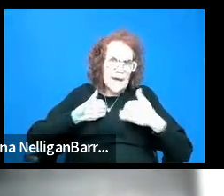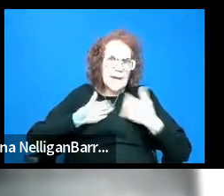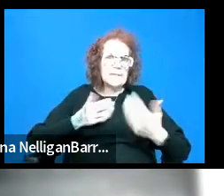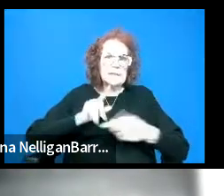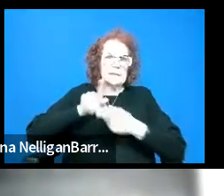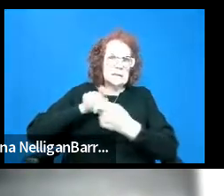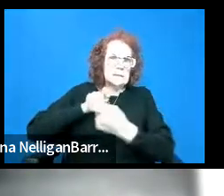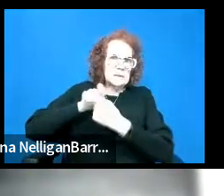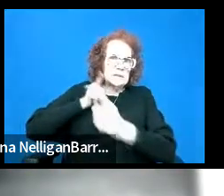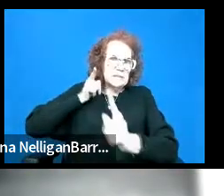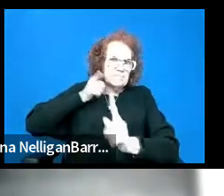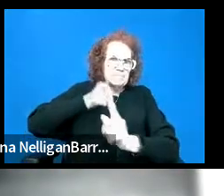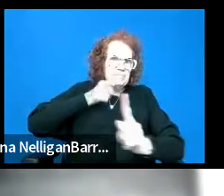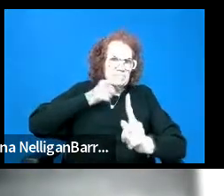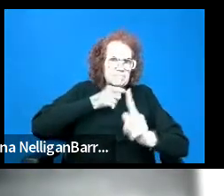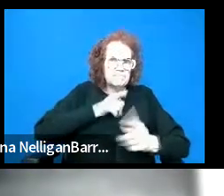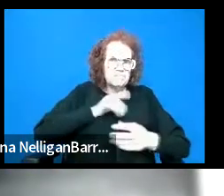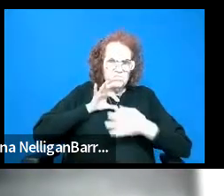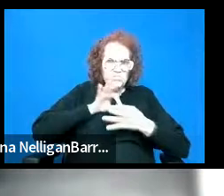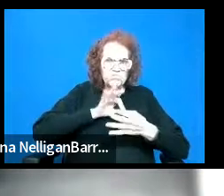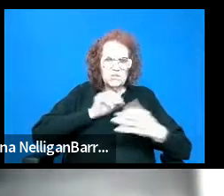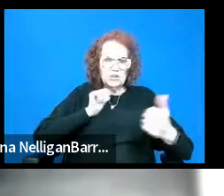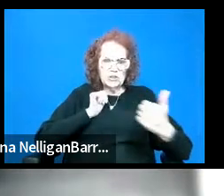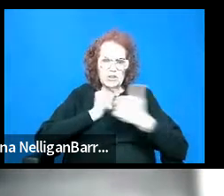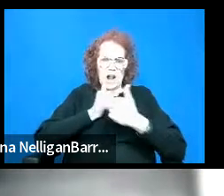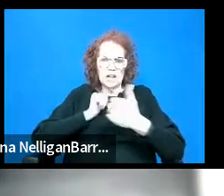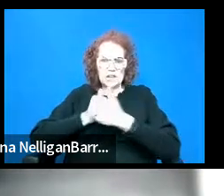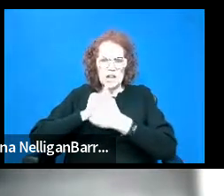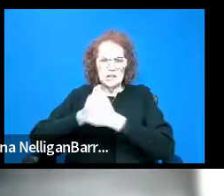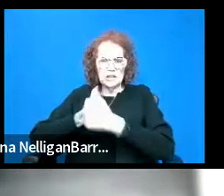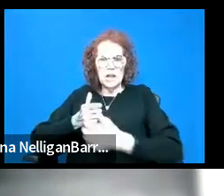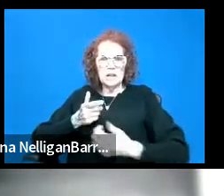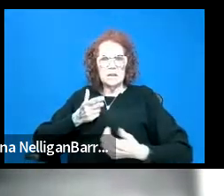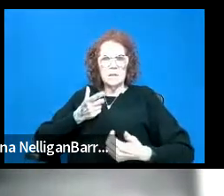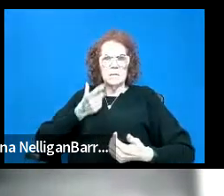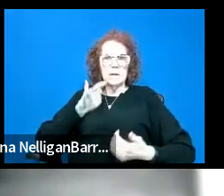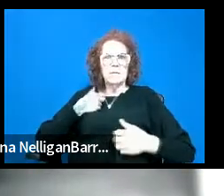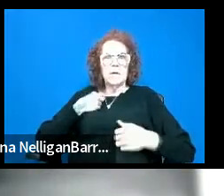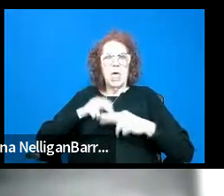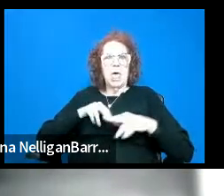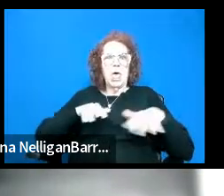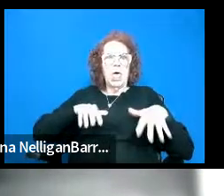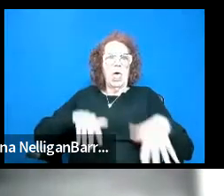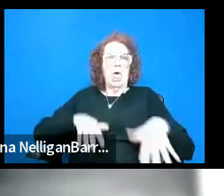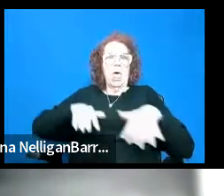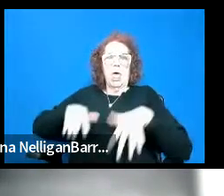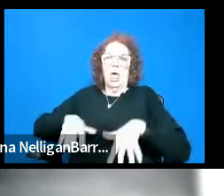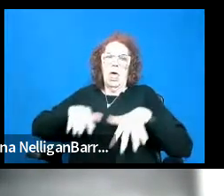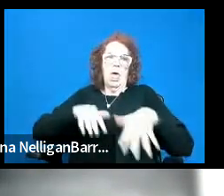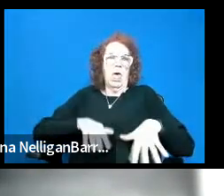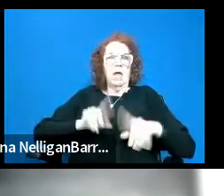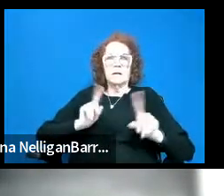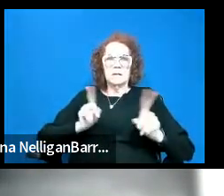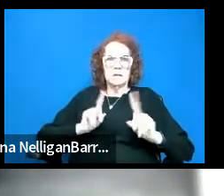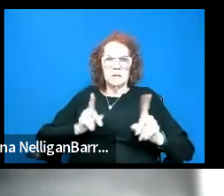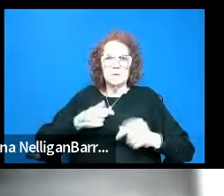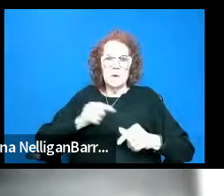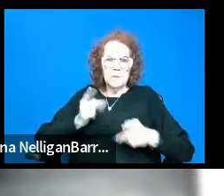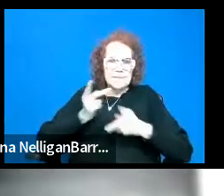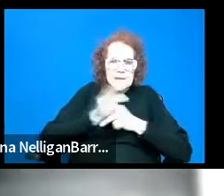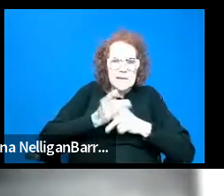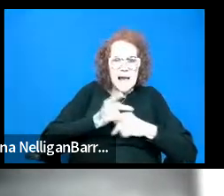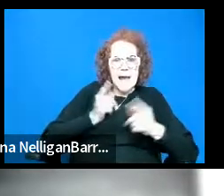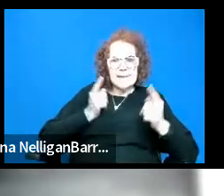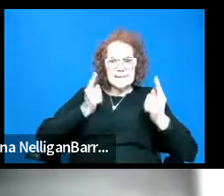post-eviction moratorium. And we're not sitting idly by and watching. We're trying to figure this thing out. So I appreciate everyone's work in this